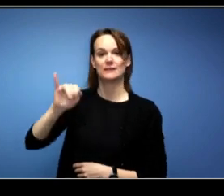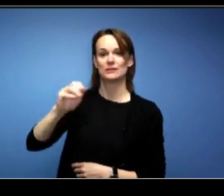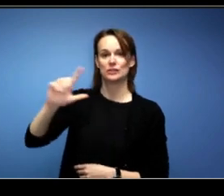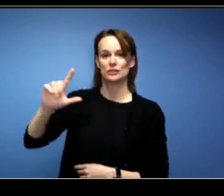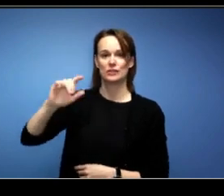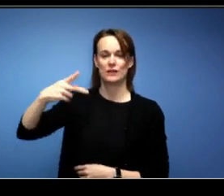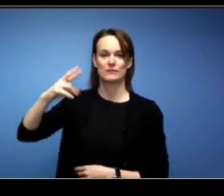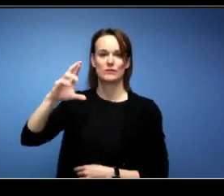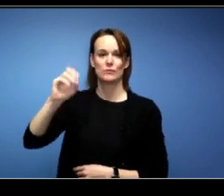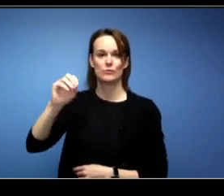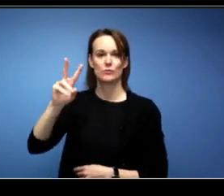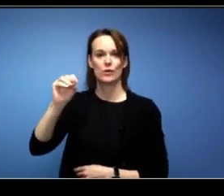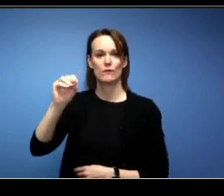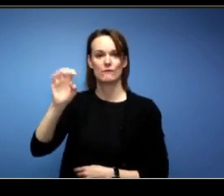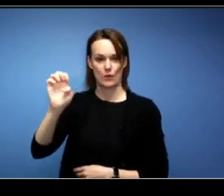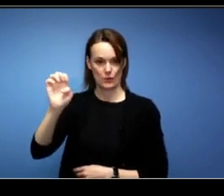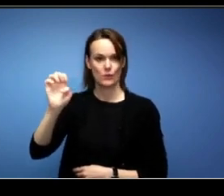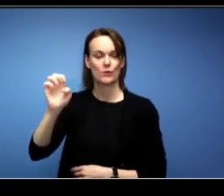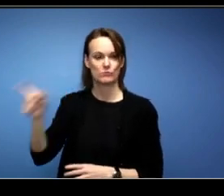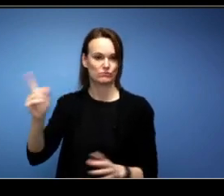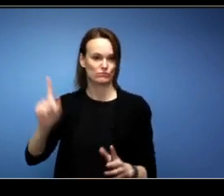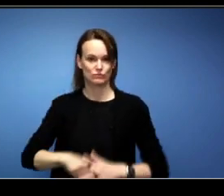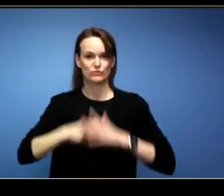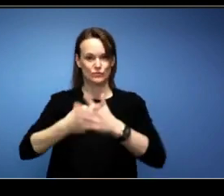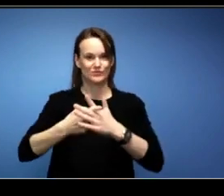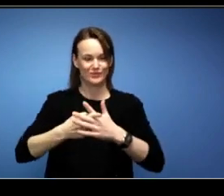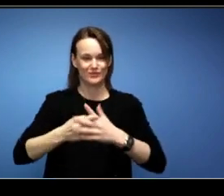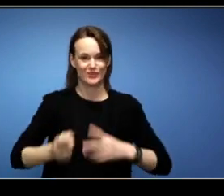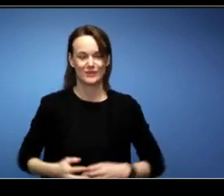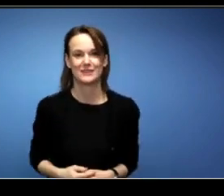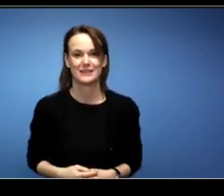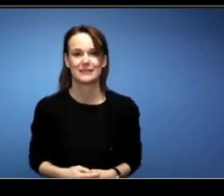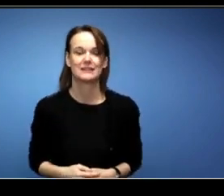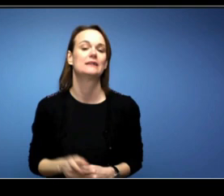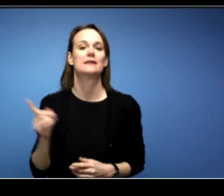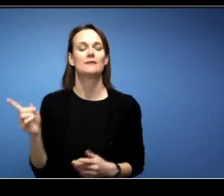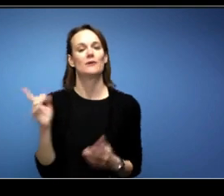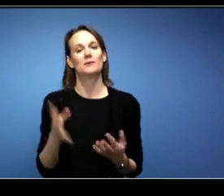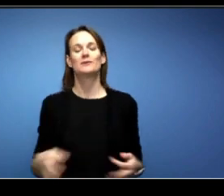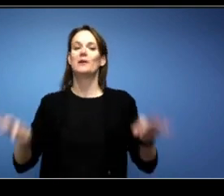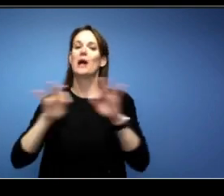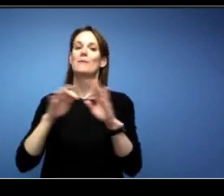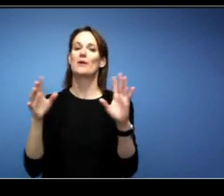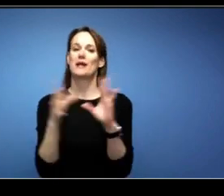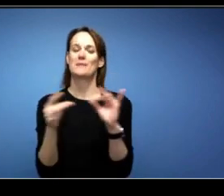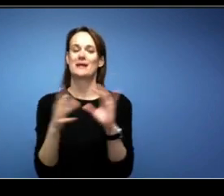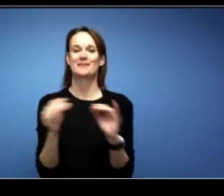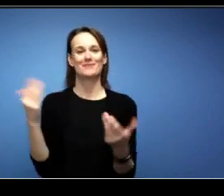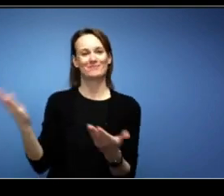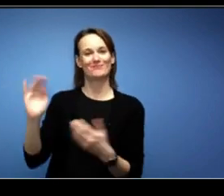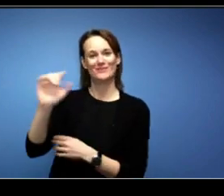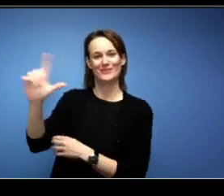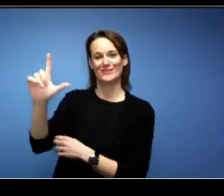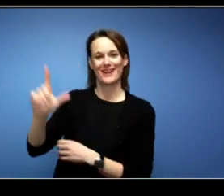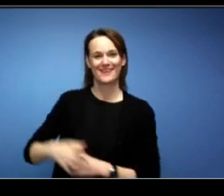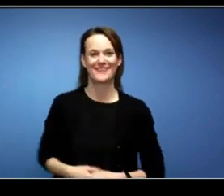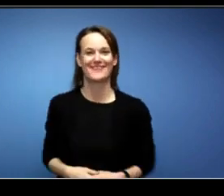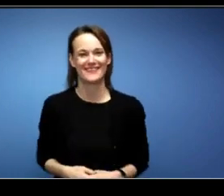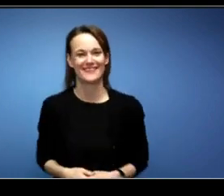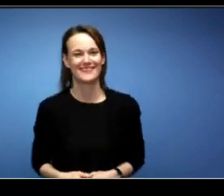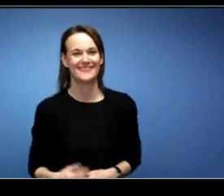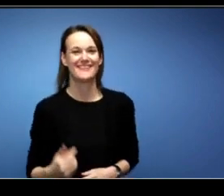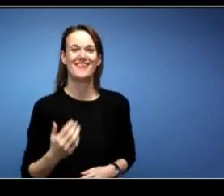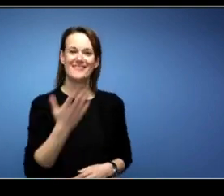President Jill Provo to officially kick off our live event and for some important words. Jill, how are you doing